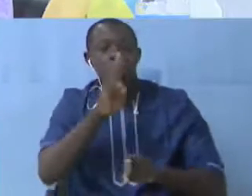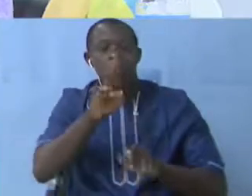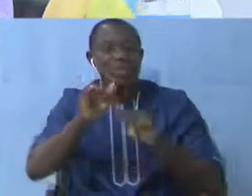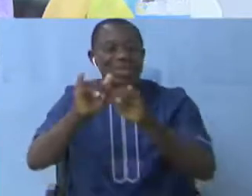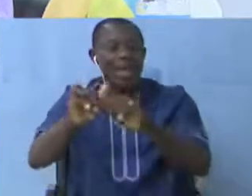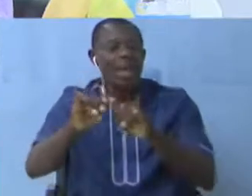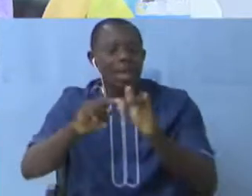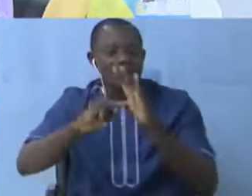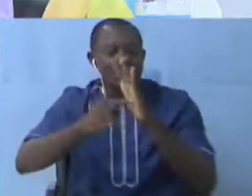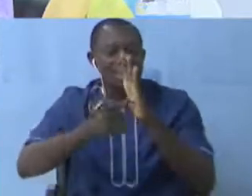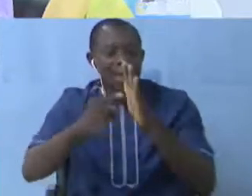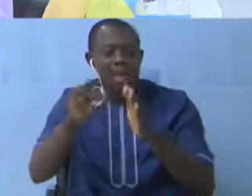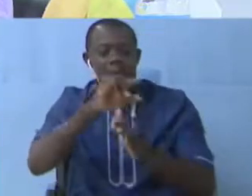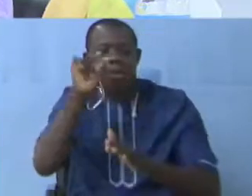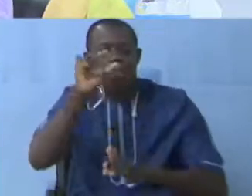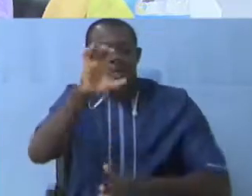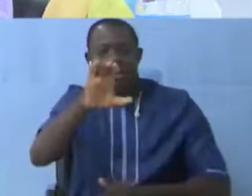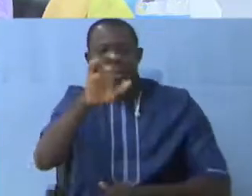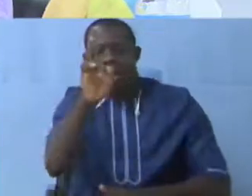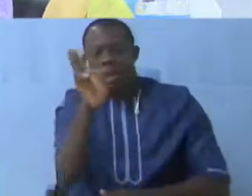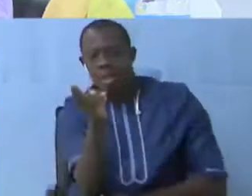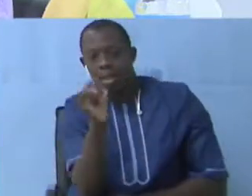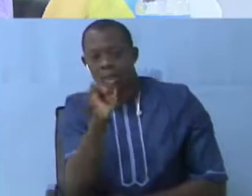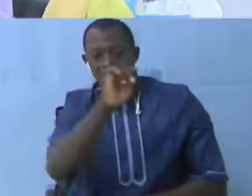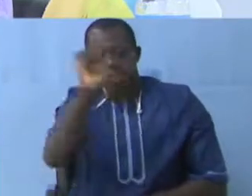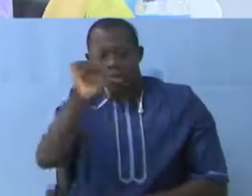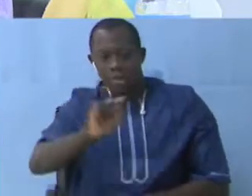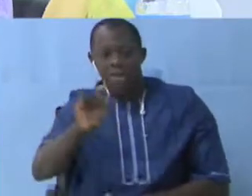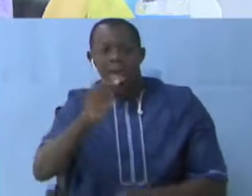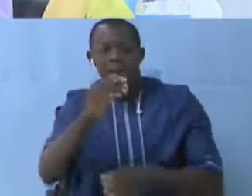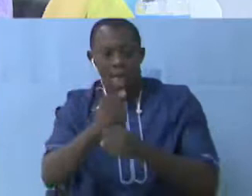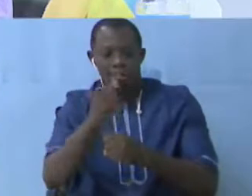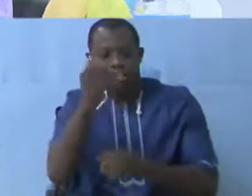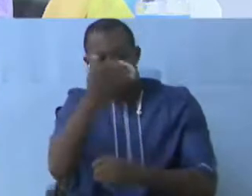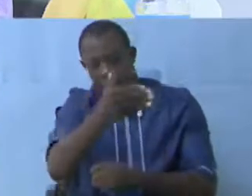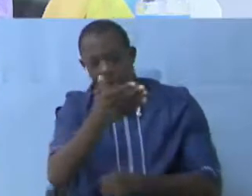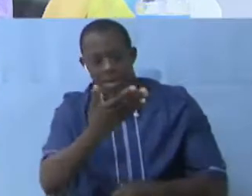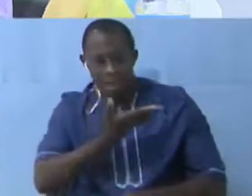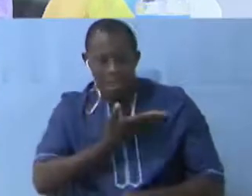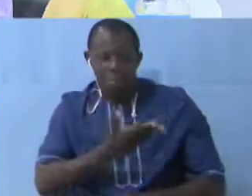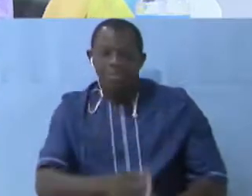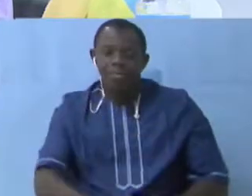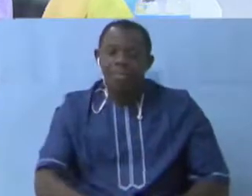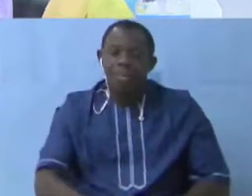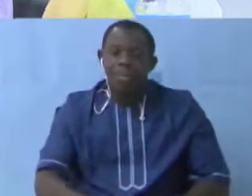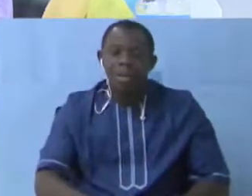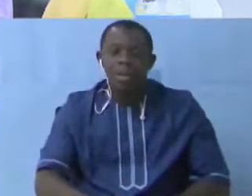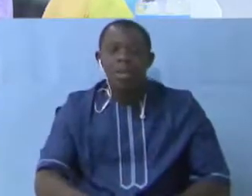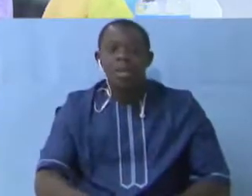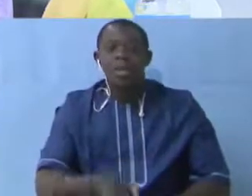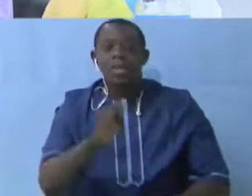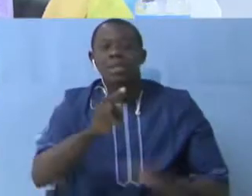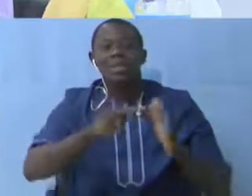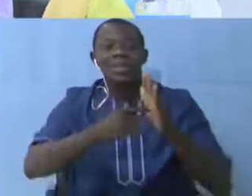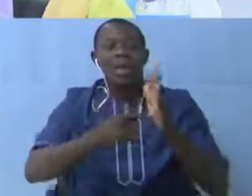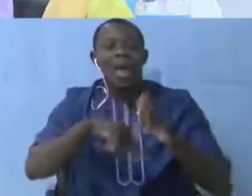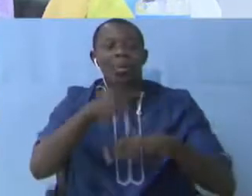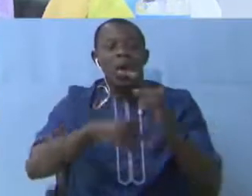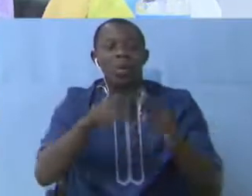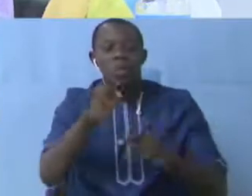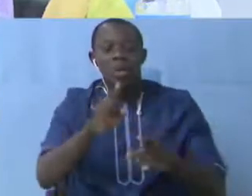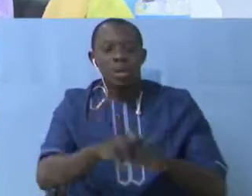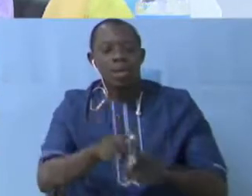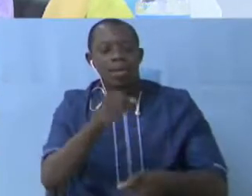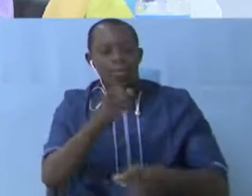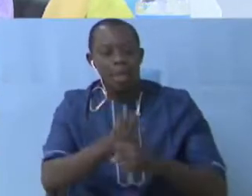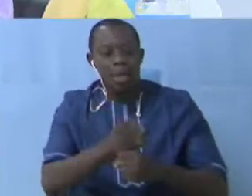Thiès. dimbale nañ nag bu baax a baax ci seen place bi nekkee ca Thiès Sénégal. It's the Center for Rehabilitation of Victims of